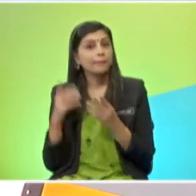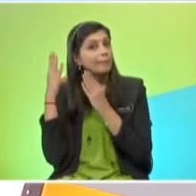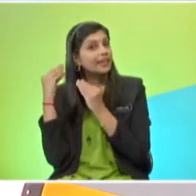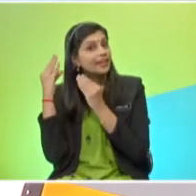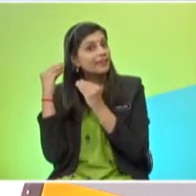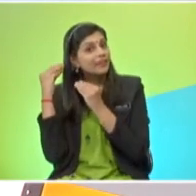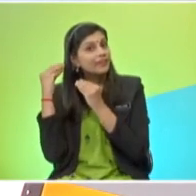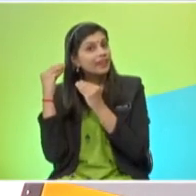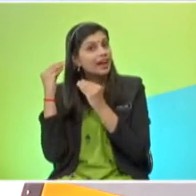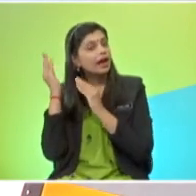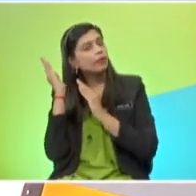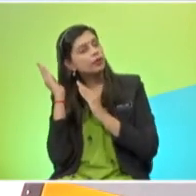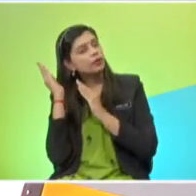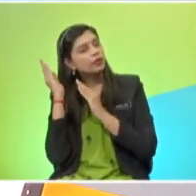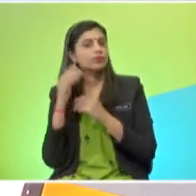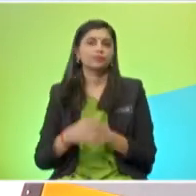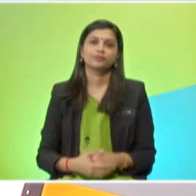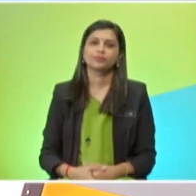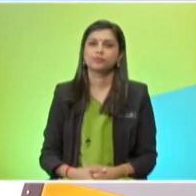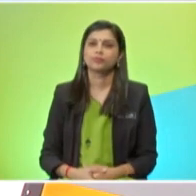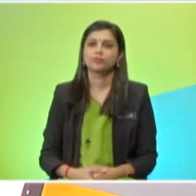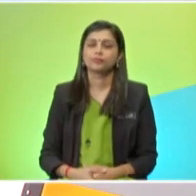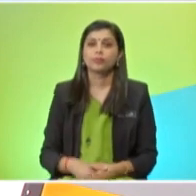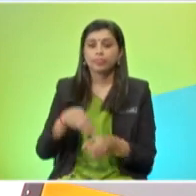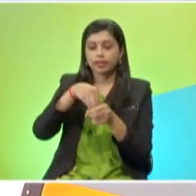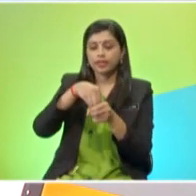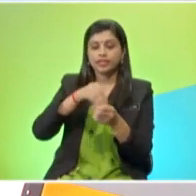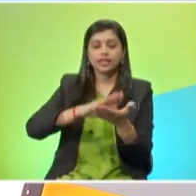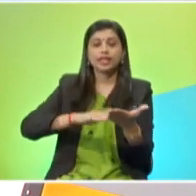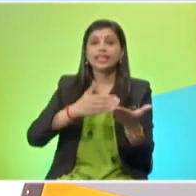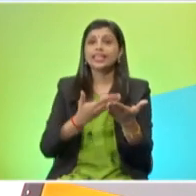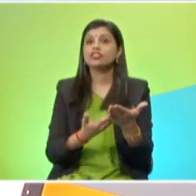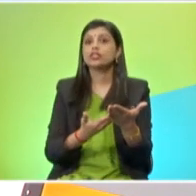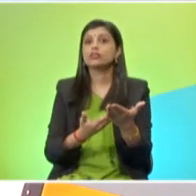head. Yes, and a pillow for my head. Yes. And in the kitchen.